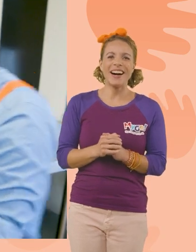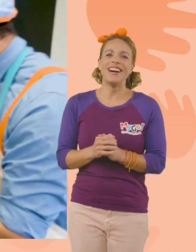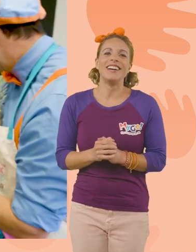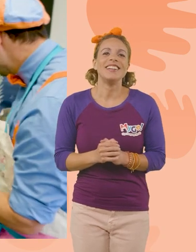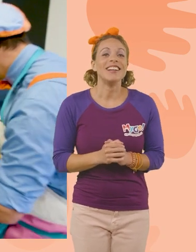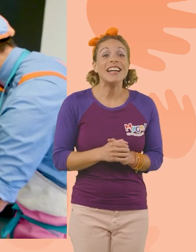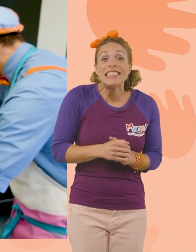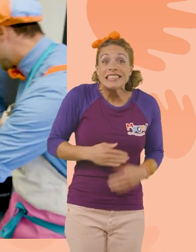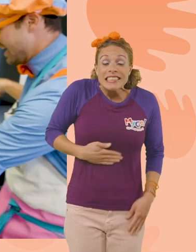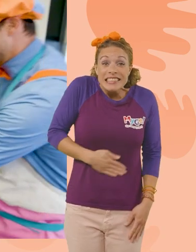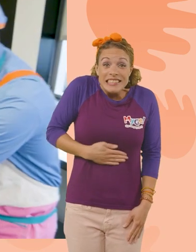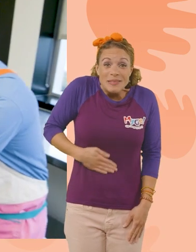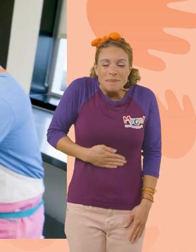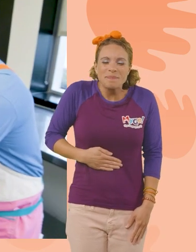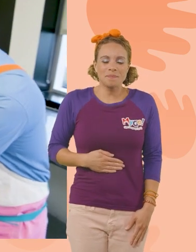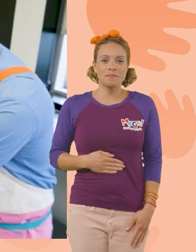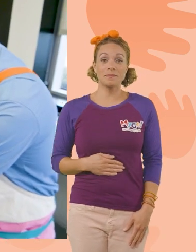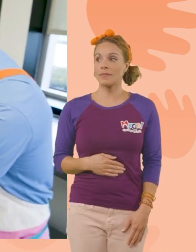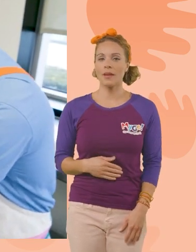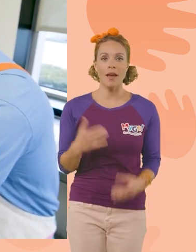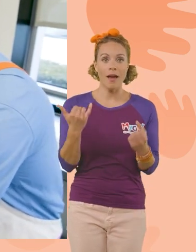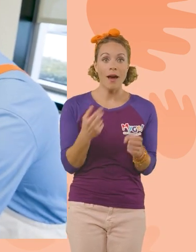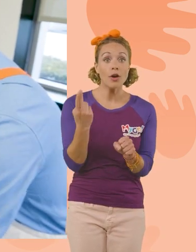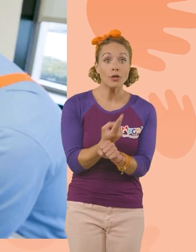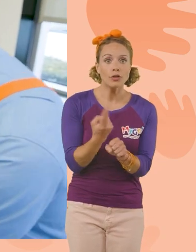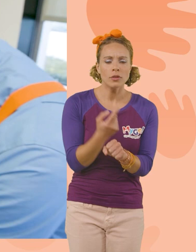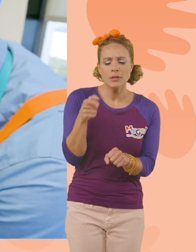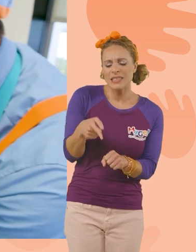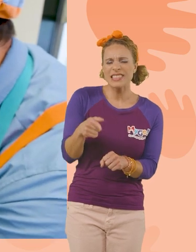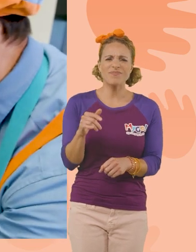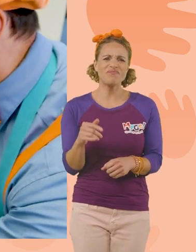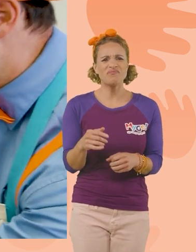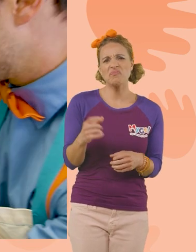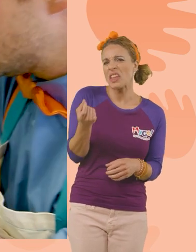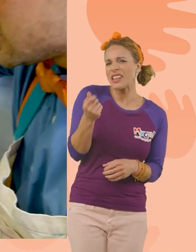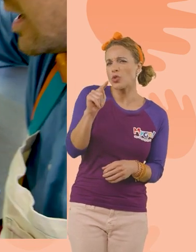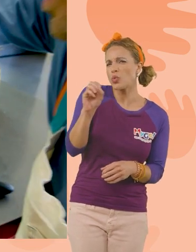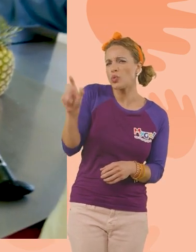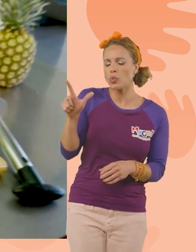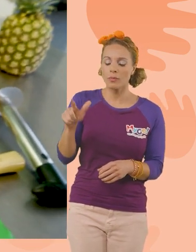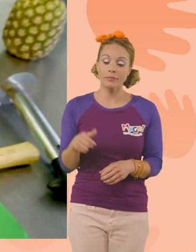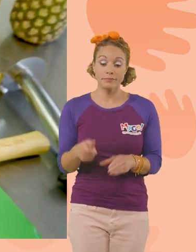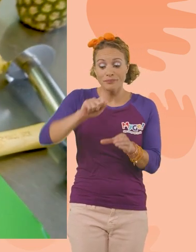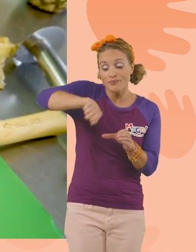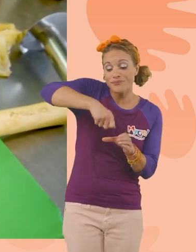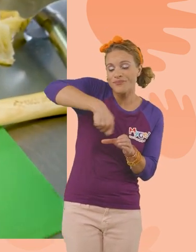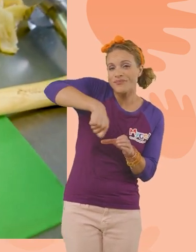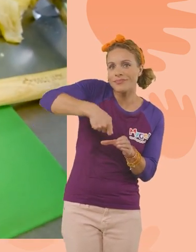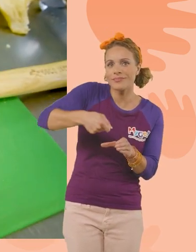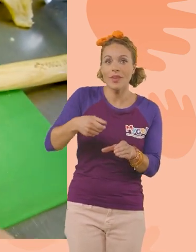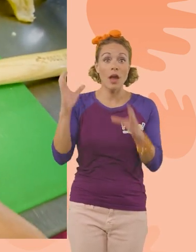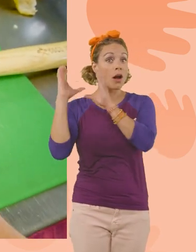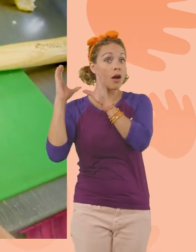Oh, yum. Okay. Use this little coconut device and pull out some of the